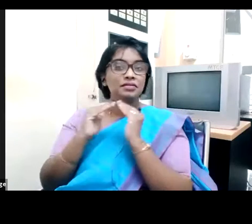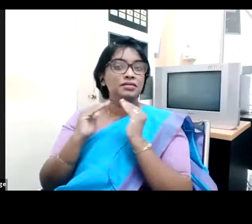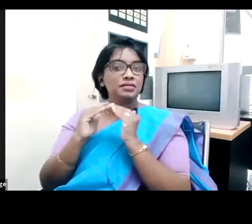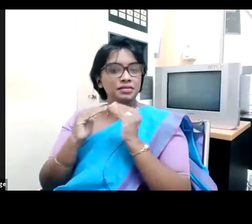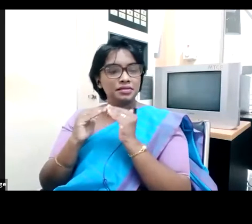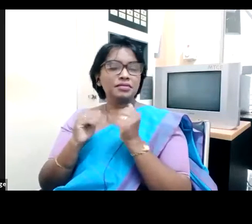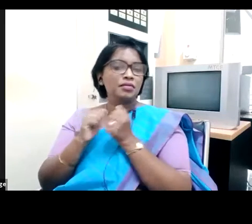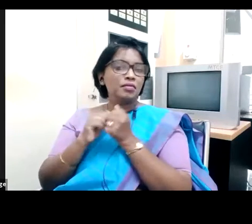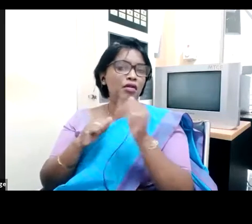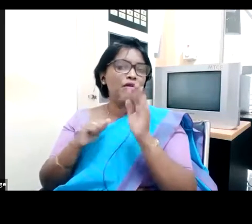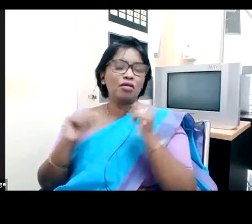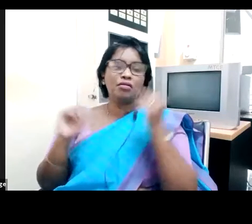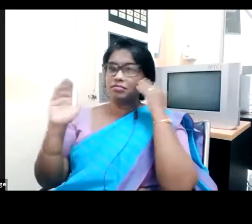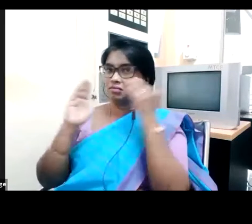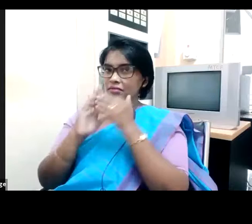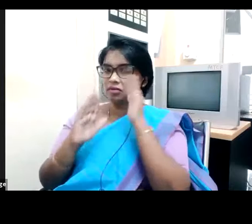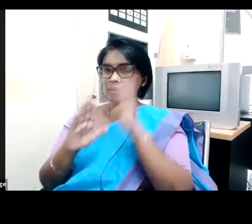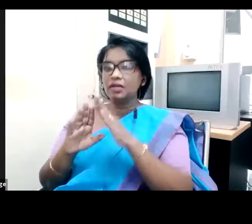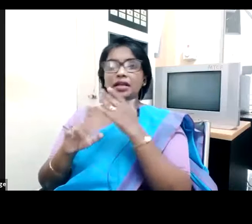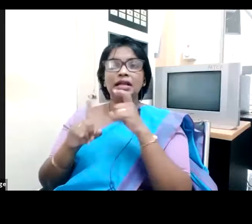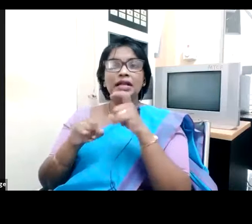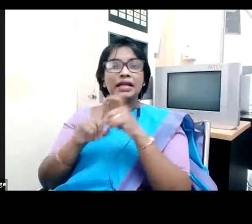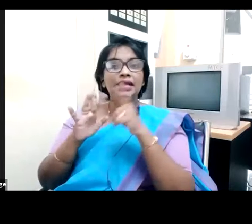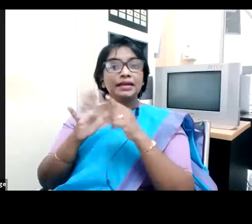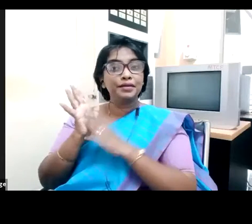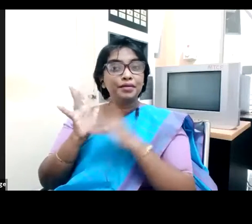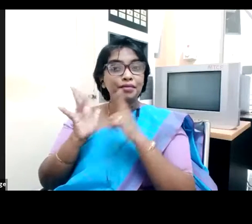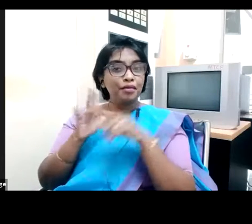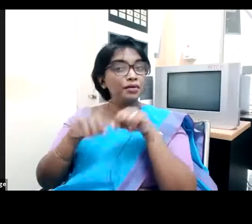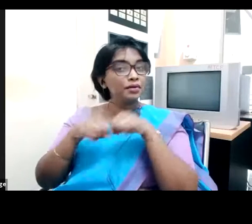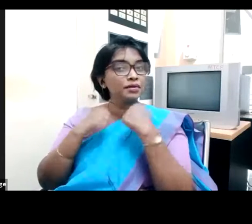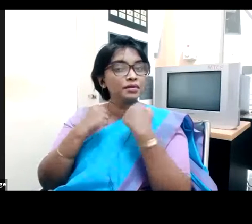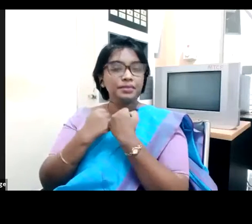Demos, like, you know, we have taken certain